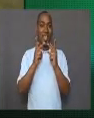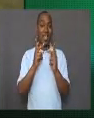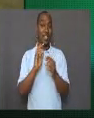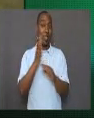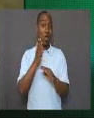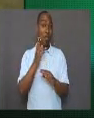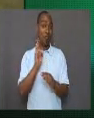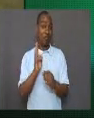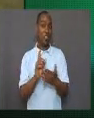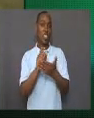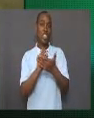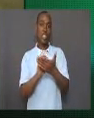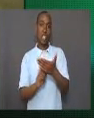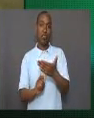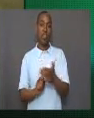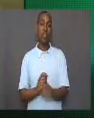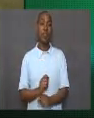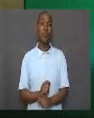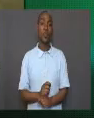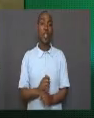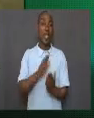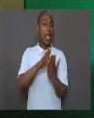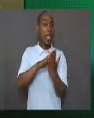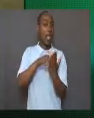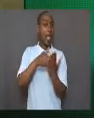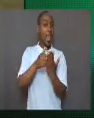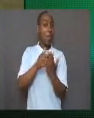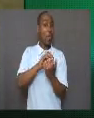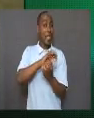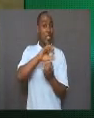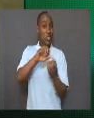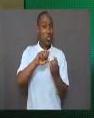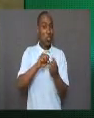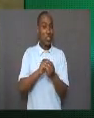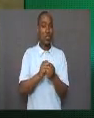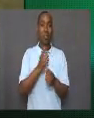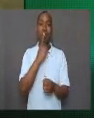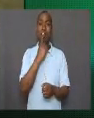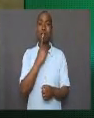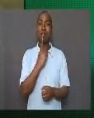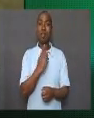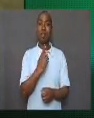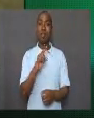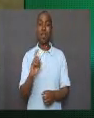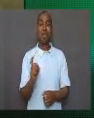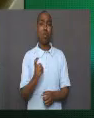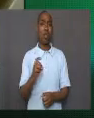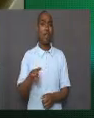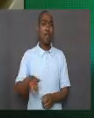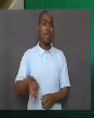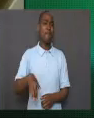recorded. If the color of the solution is red, there is a